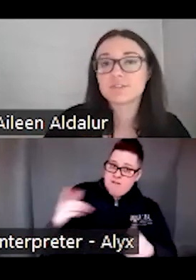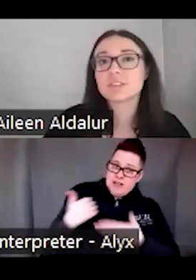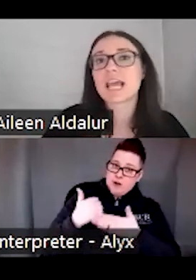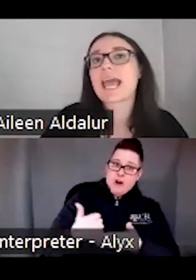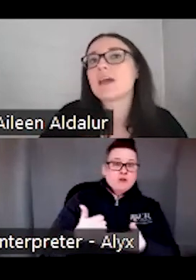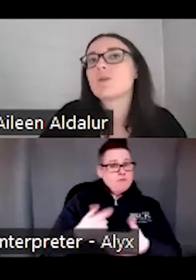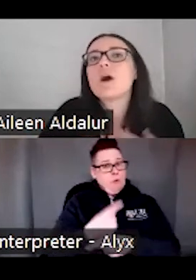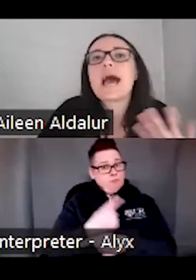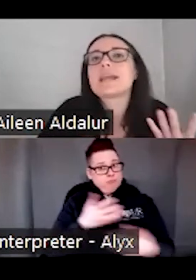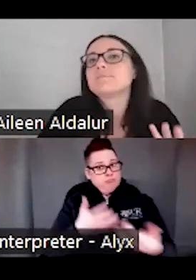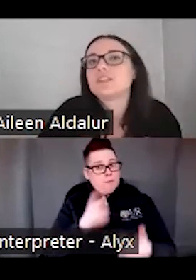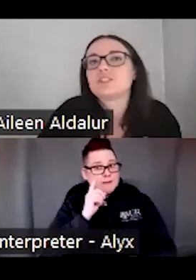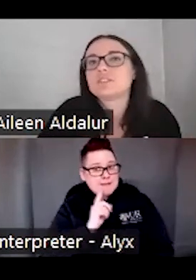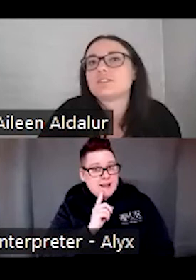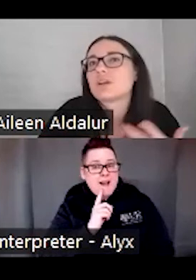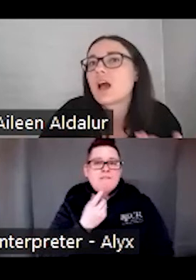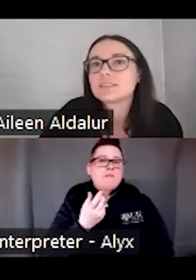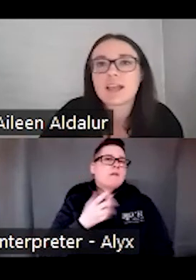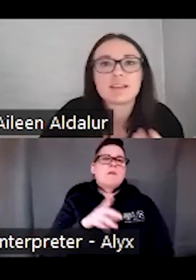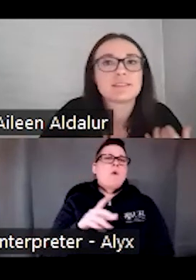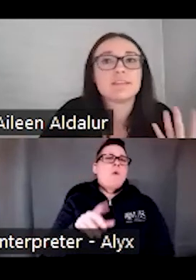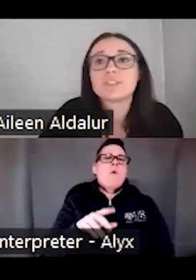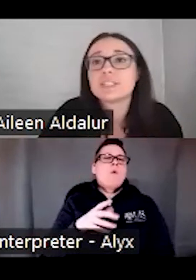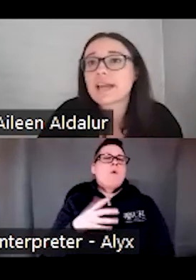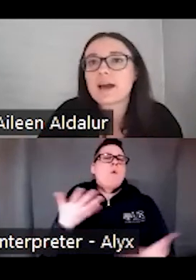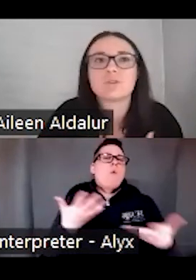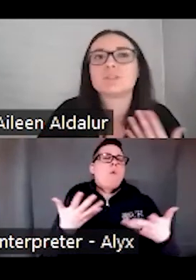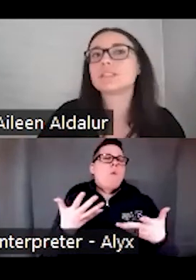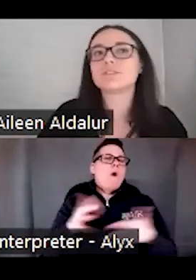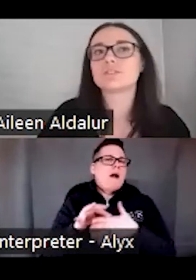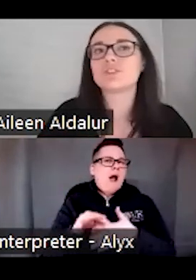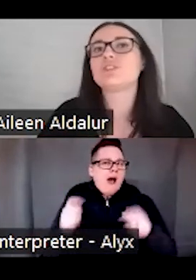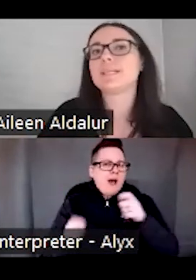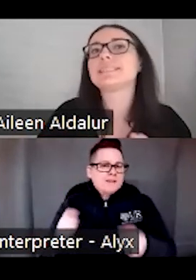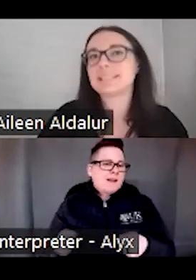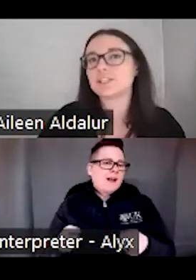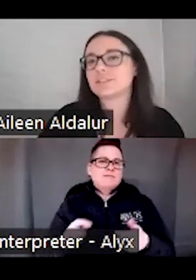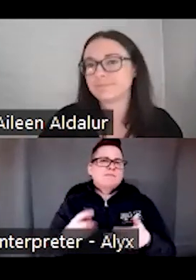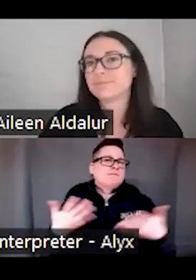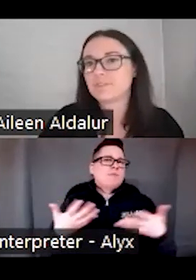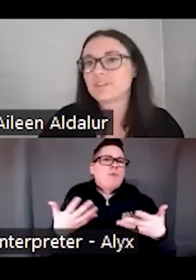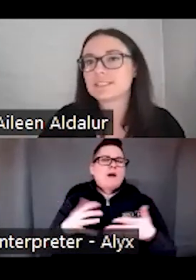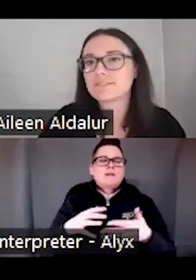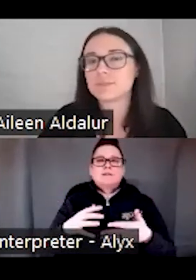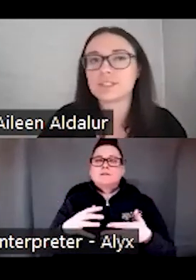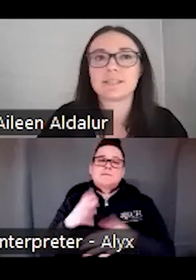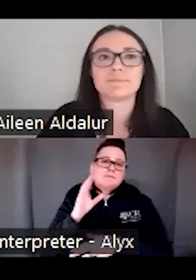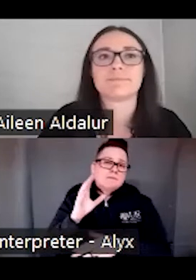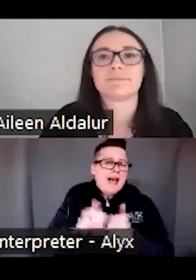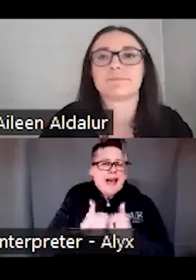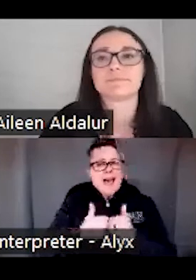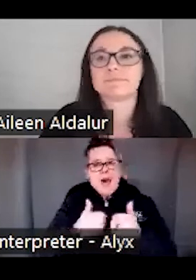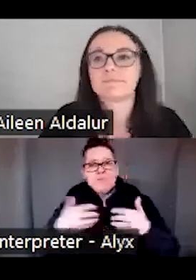deaf individuals and what adaptations to the content, delivery style, or materials should be considered for the deaf